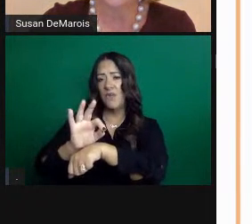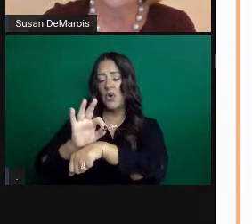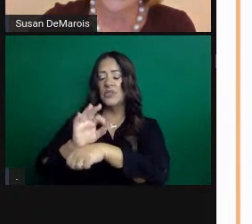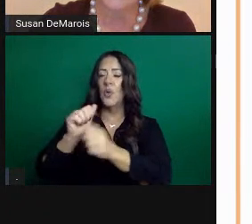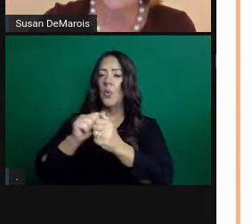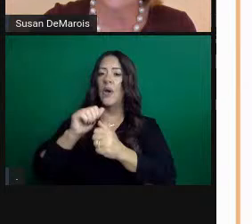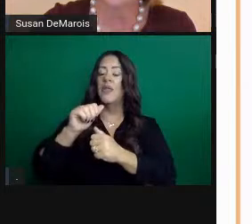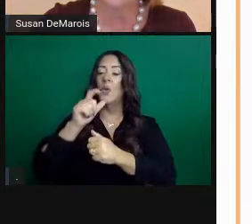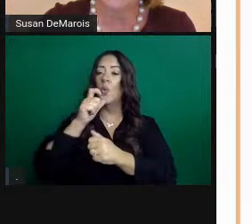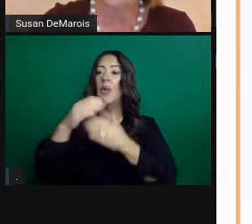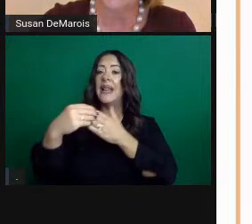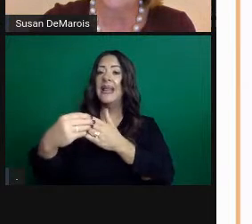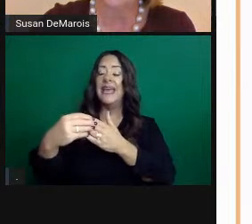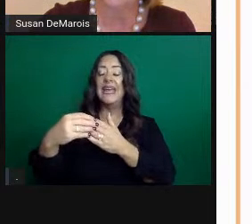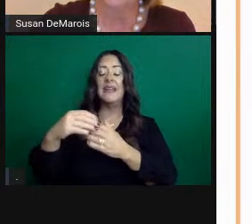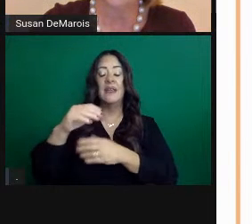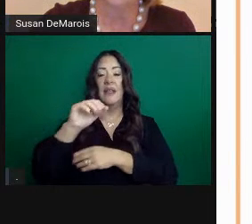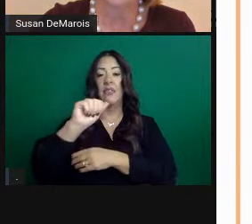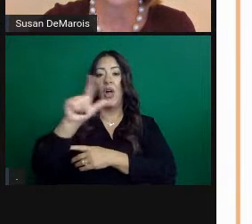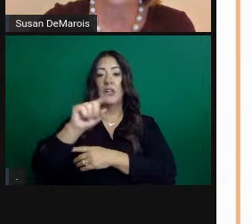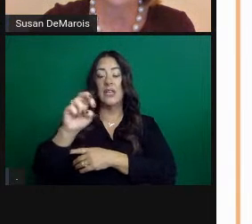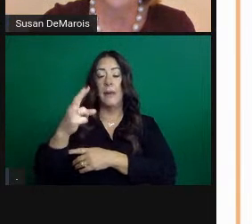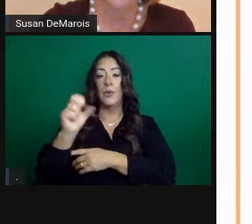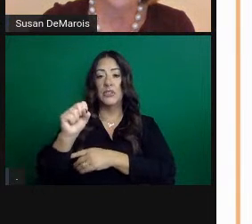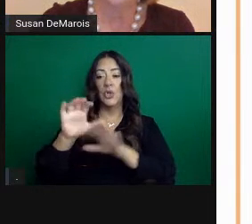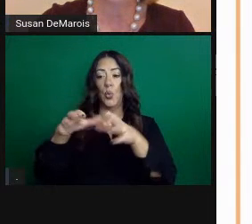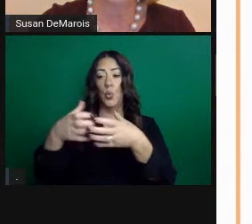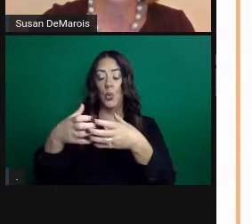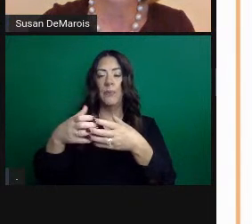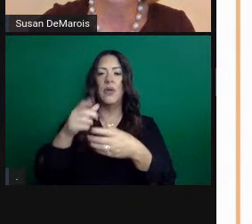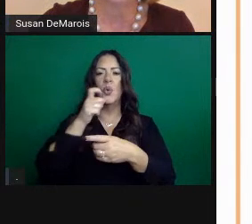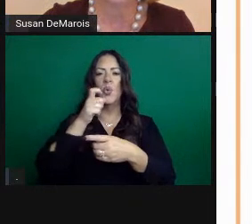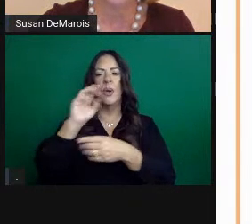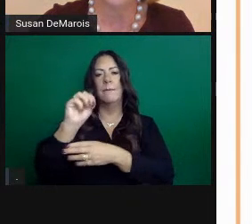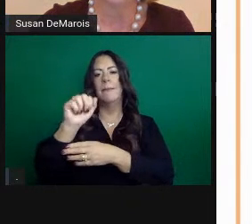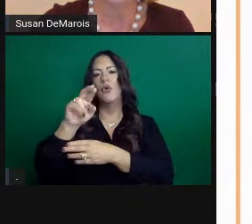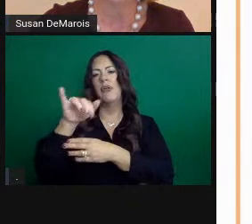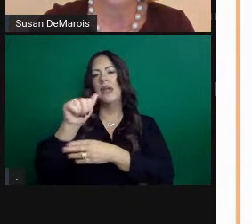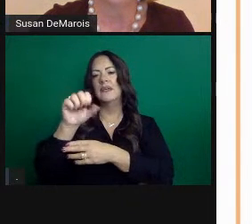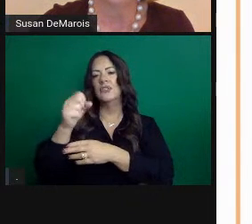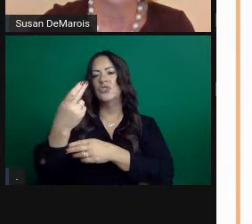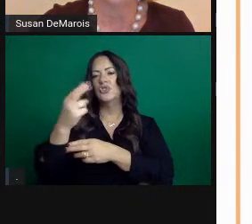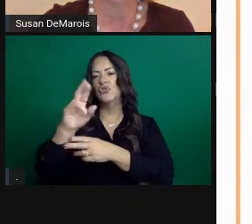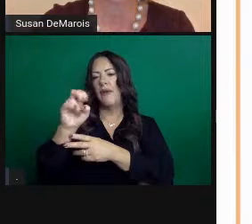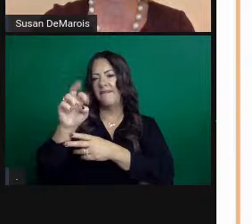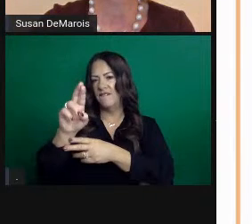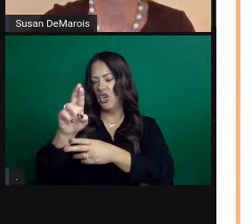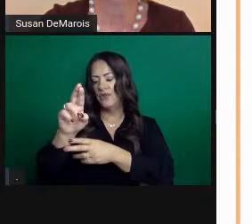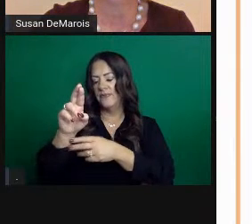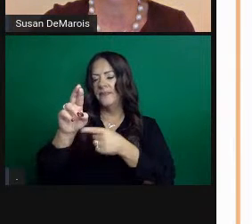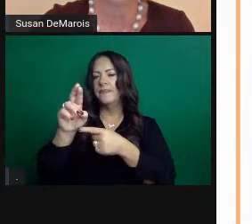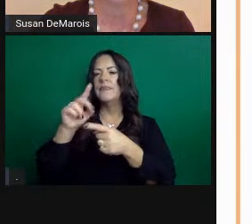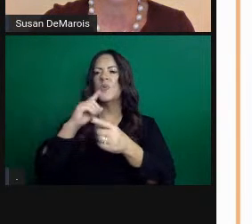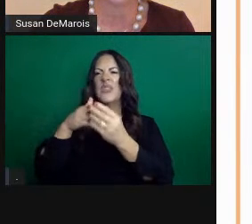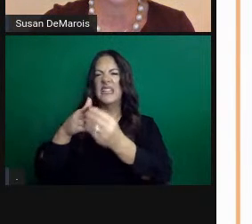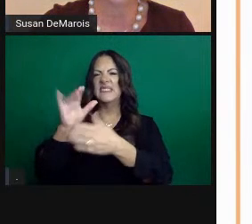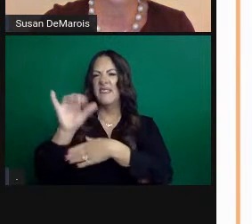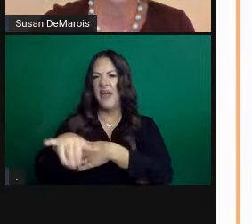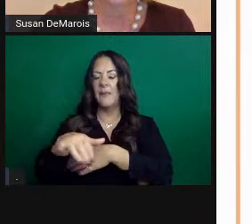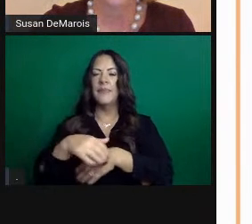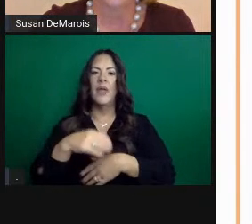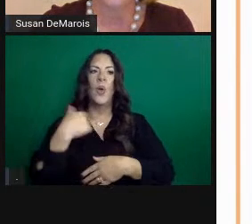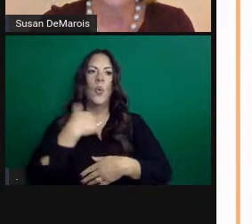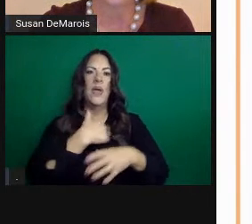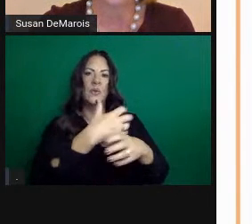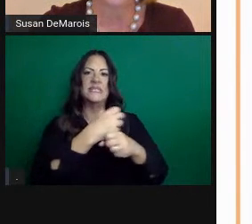Shriver, aligning our shared values and goals. All told, more than 1,000 public comments were submitted to the